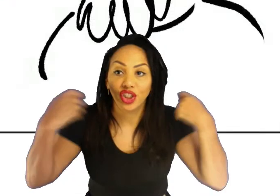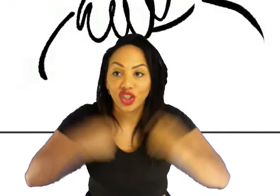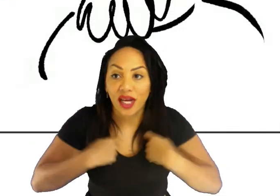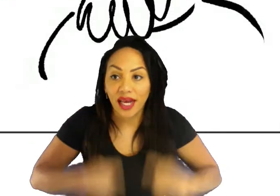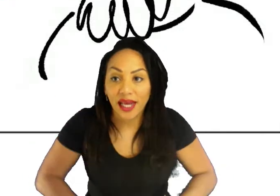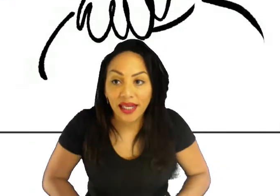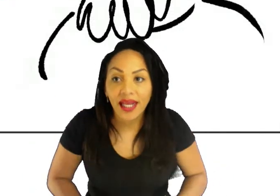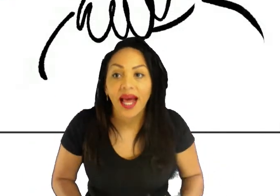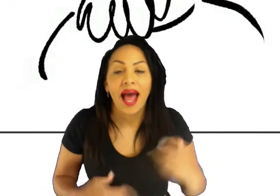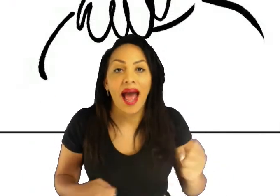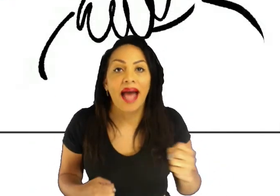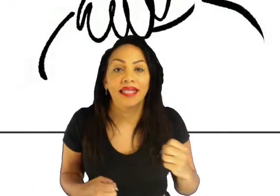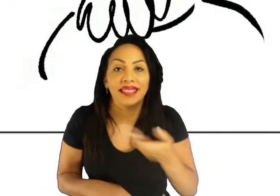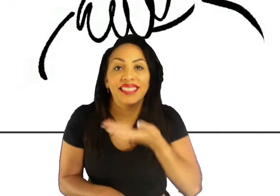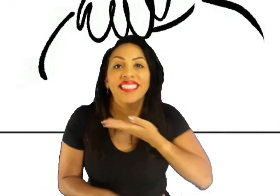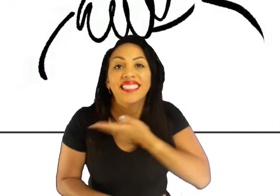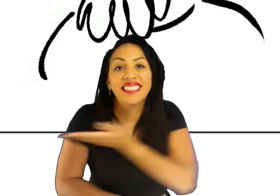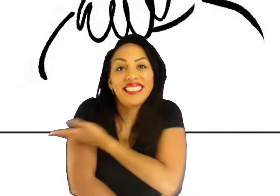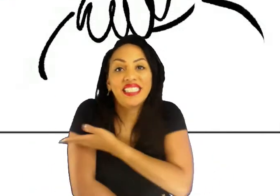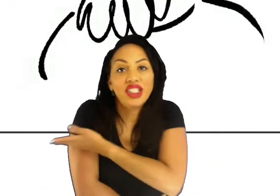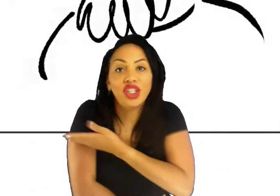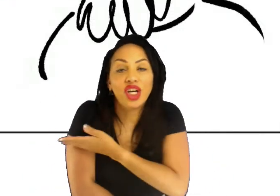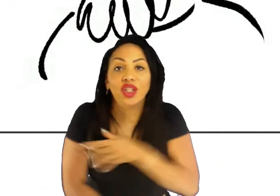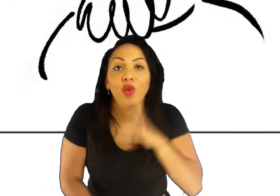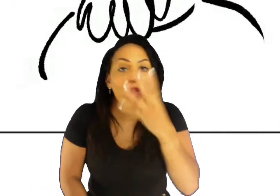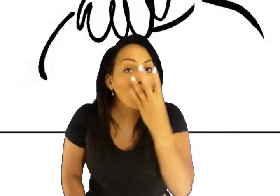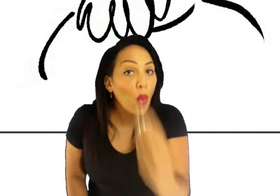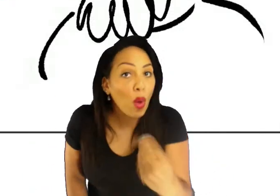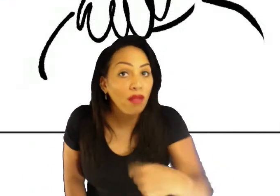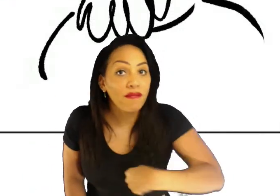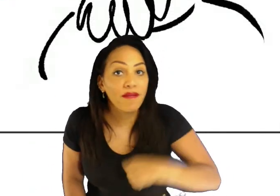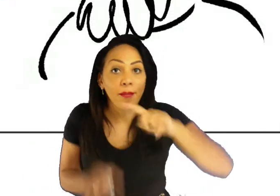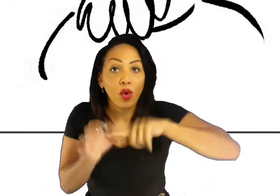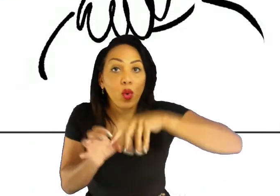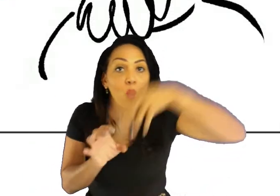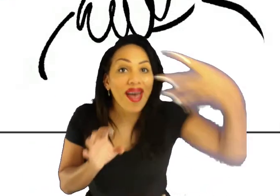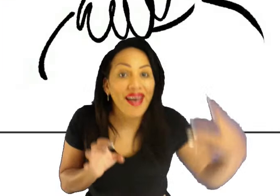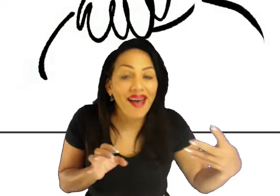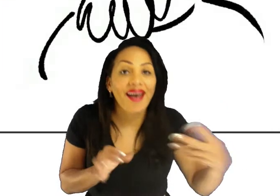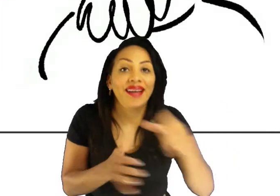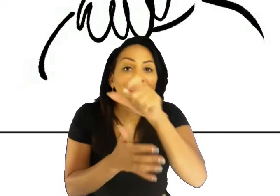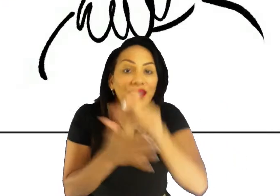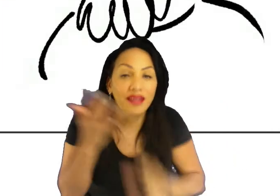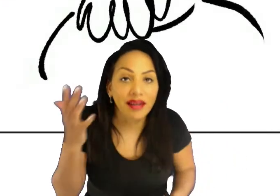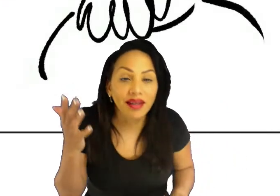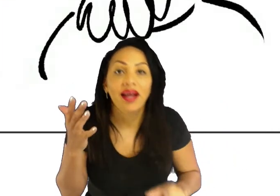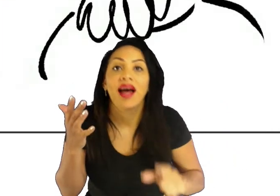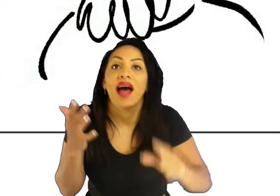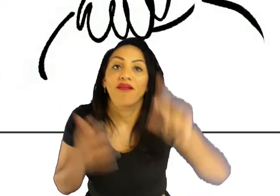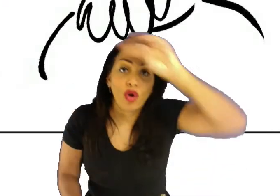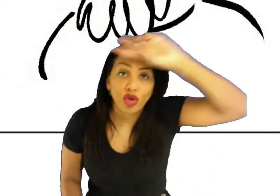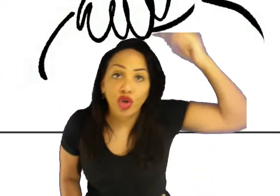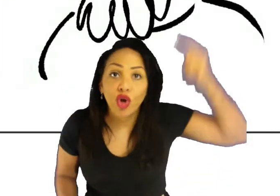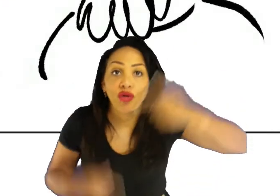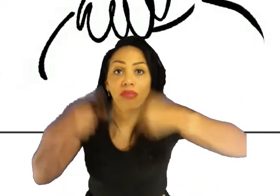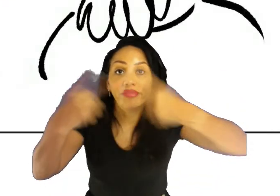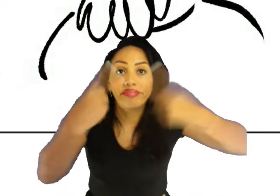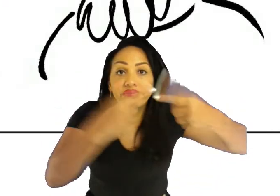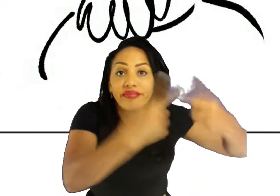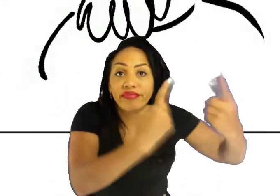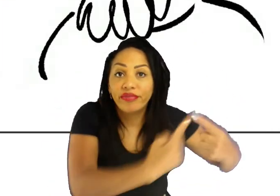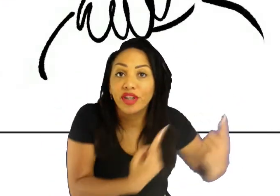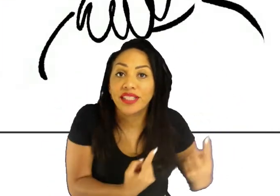wolf on. I'm queer, I'm disabled in that I've got multiple neurodivergent diagnoses and long-term mental